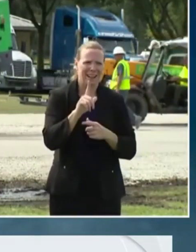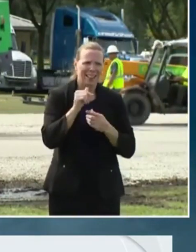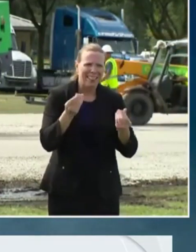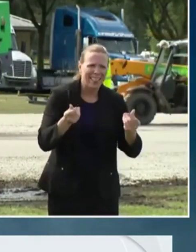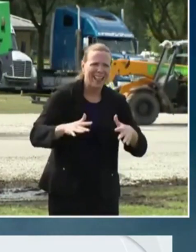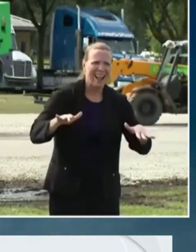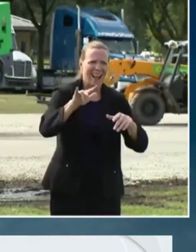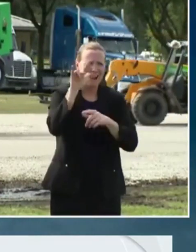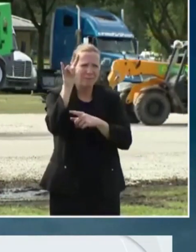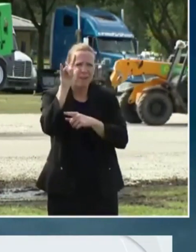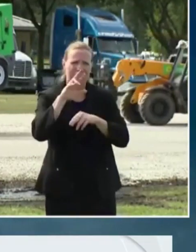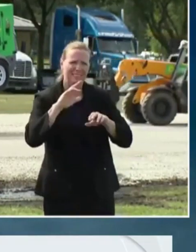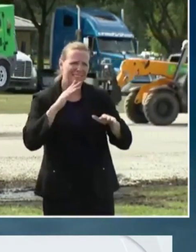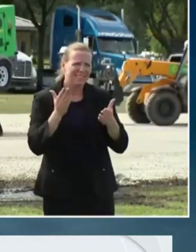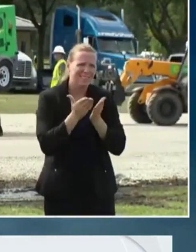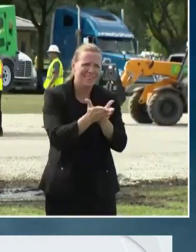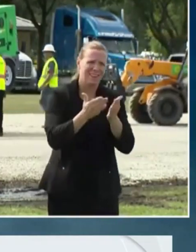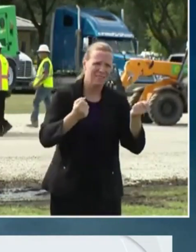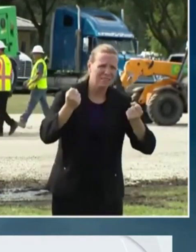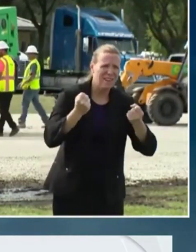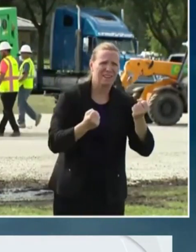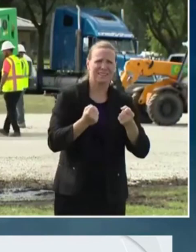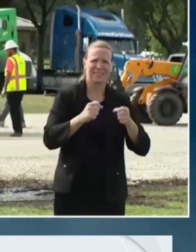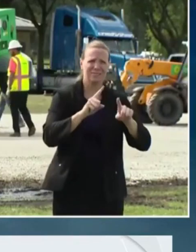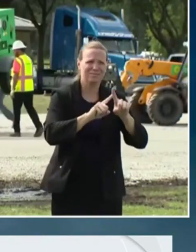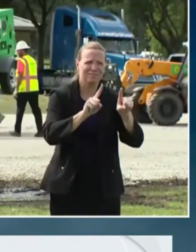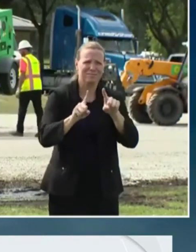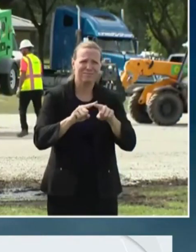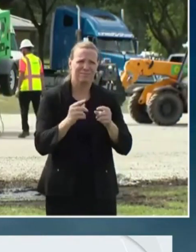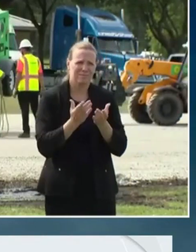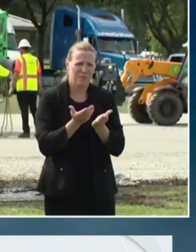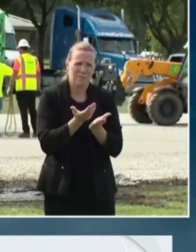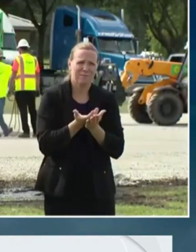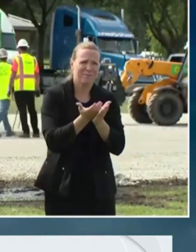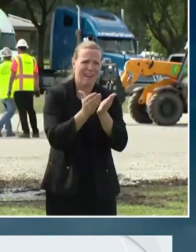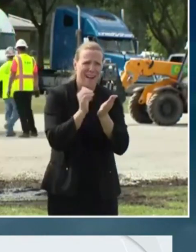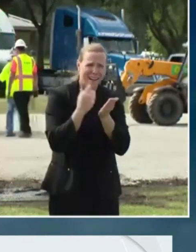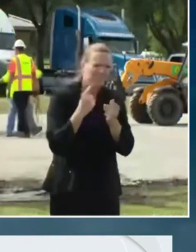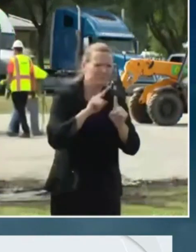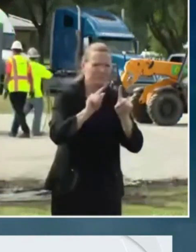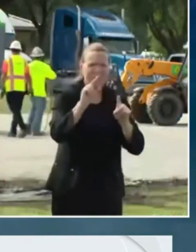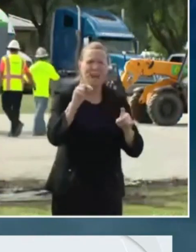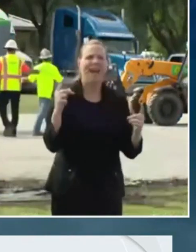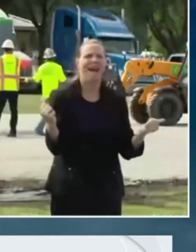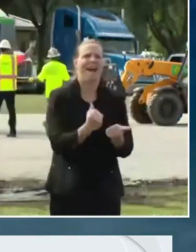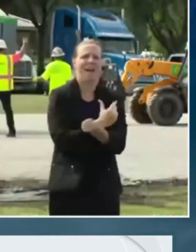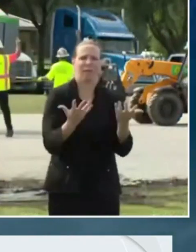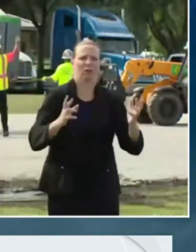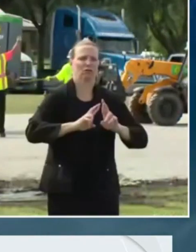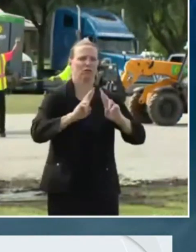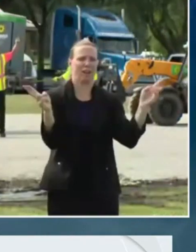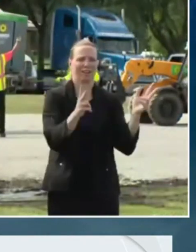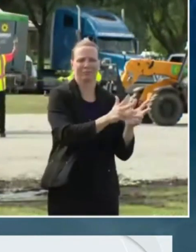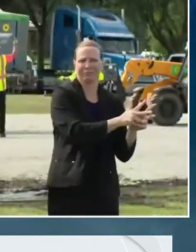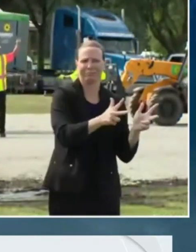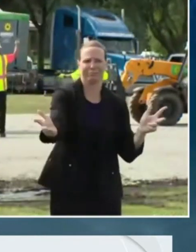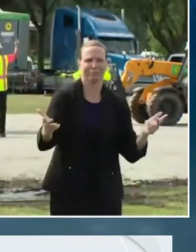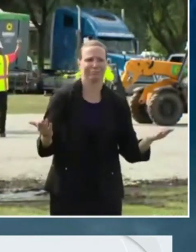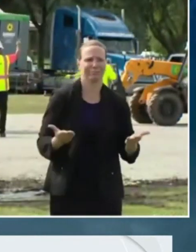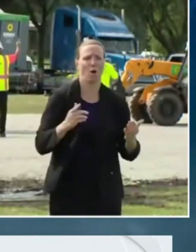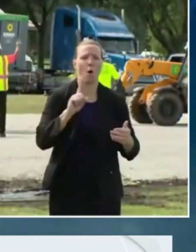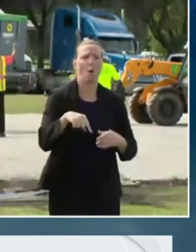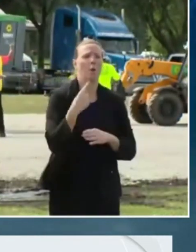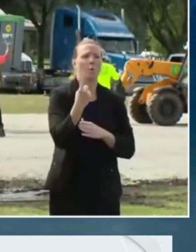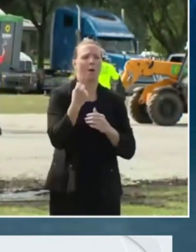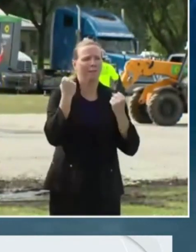supplies, generators, equipment, bucket trucks, you name it, this stuff is here. And so this is just one of many